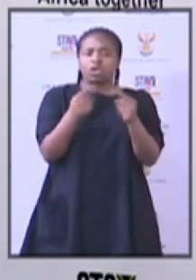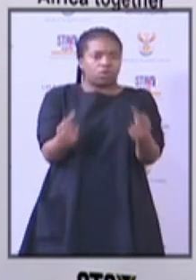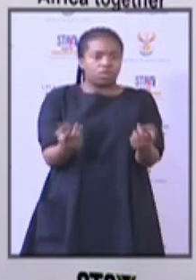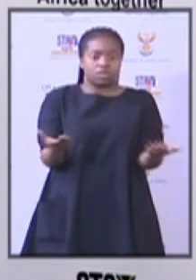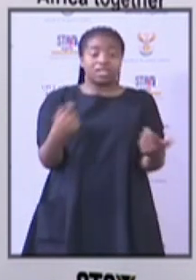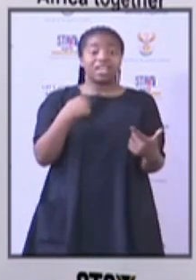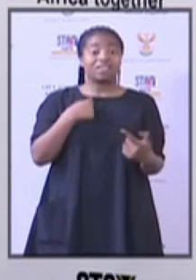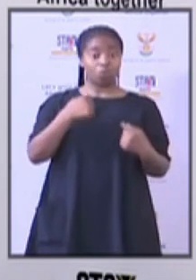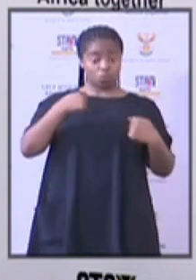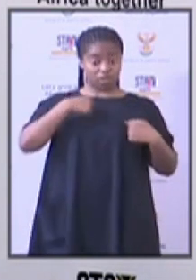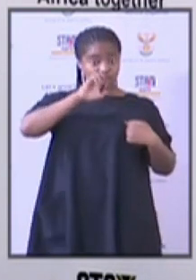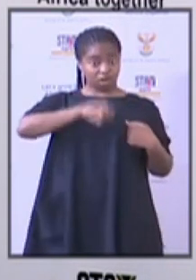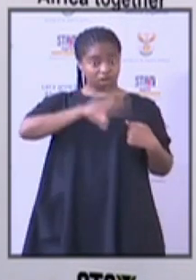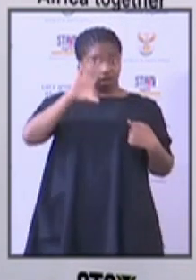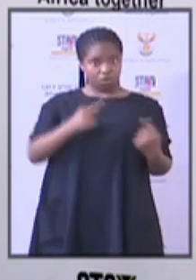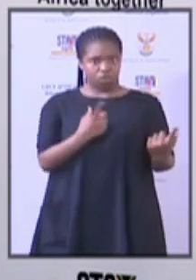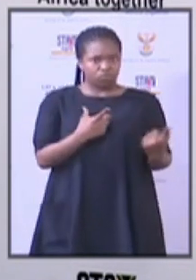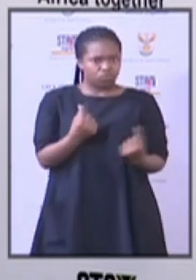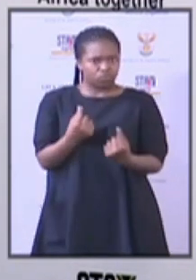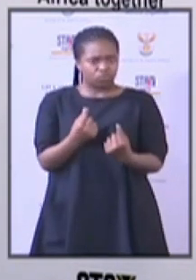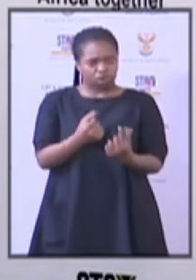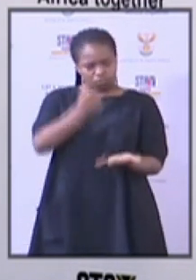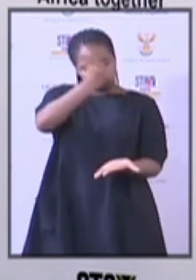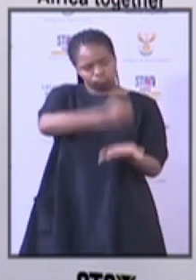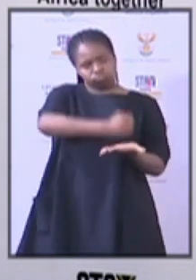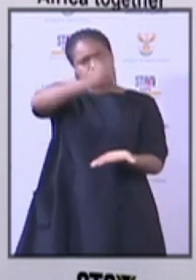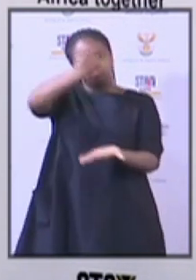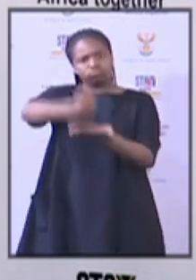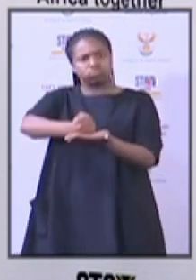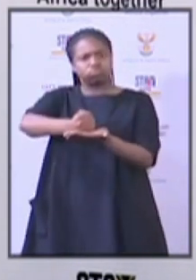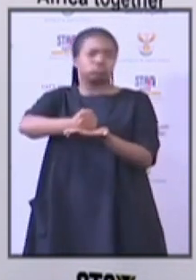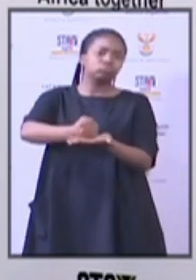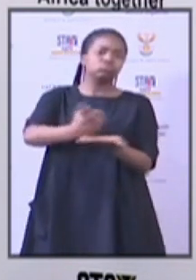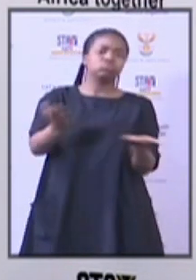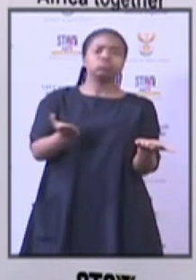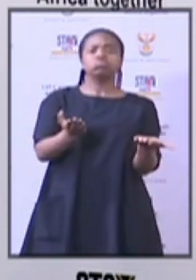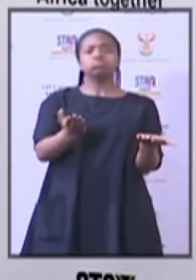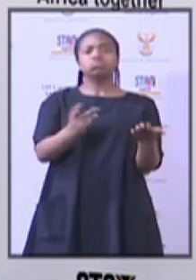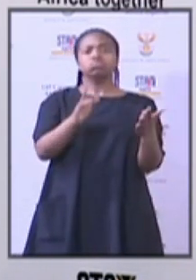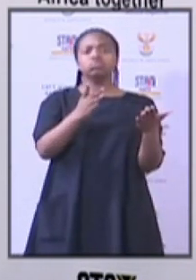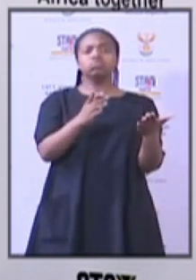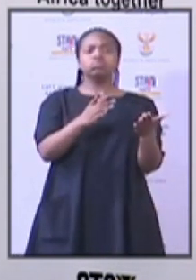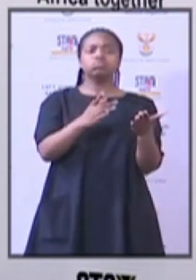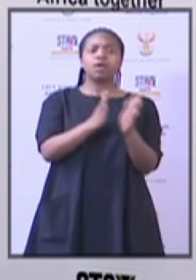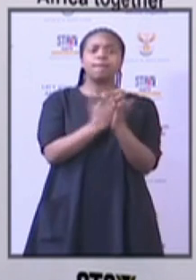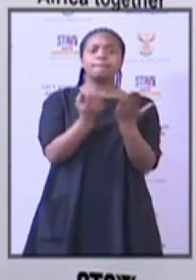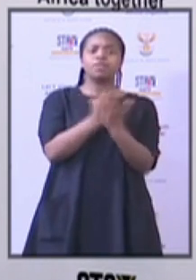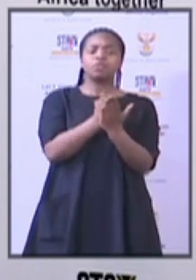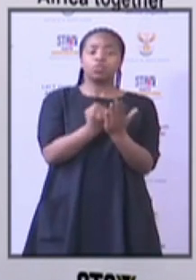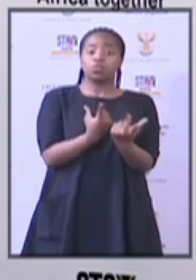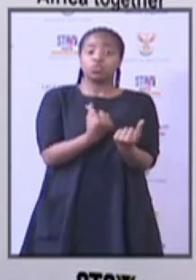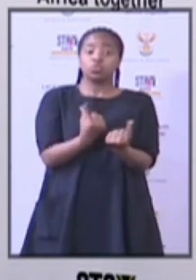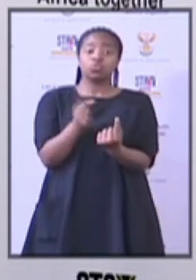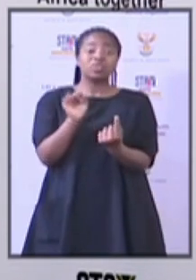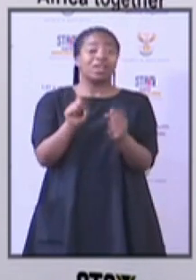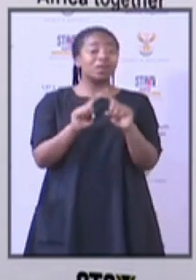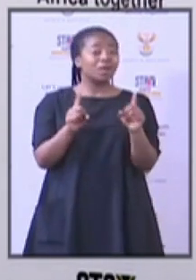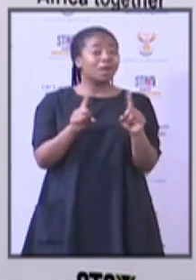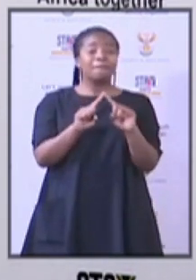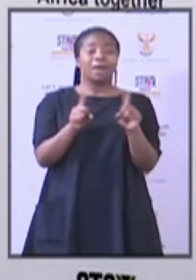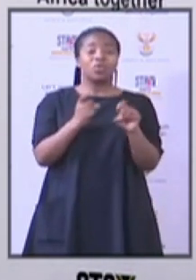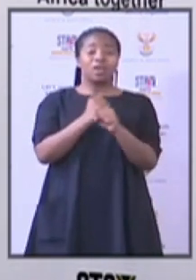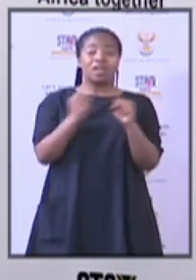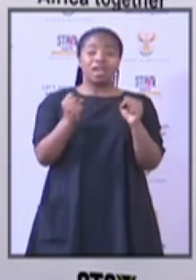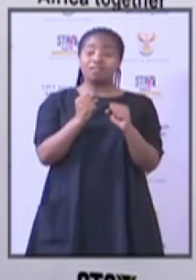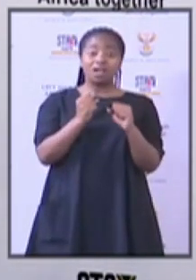do, say, as South Africa, put a stamp and say we are extending your passport, we'll do so. Let me tell you, you'll never enter